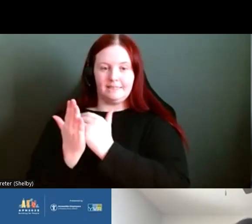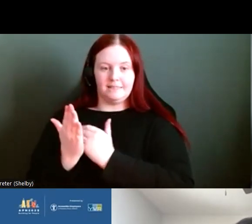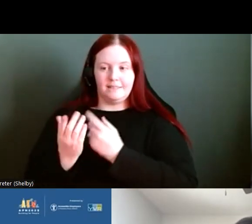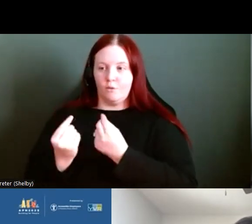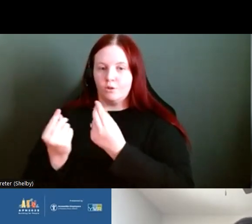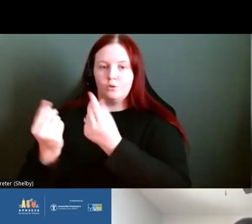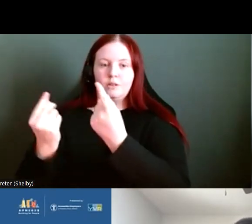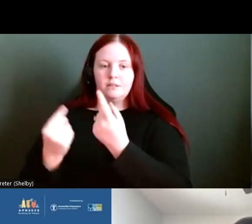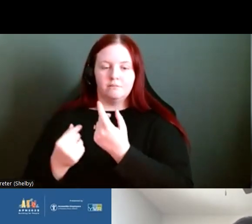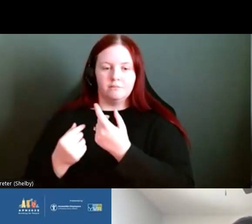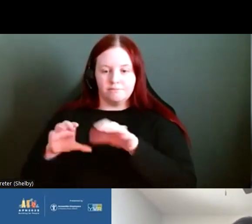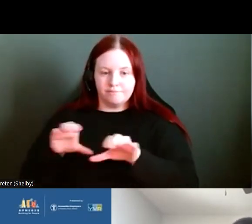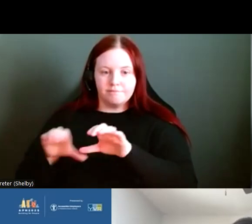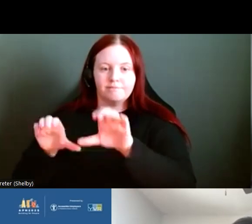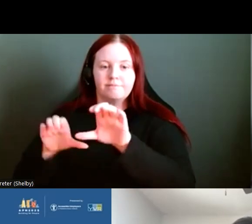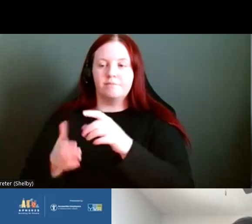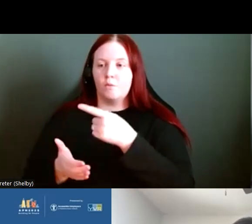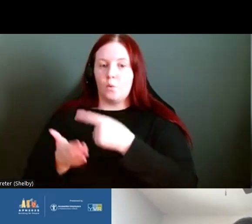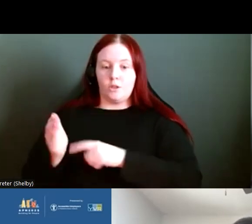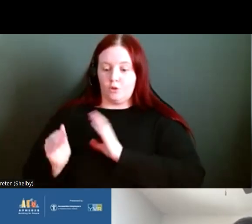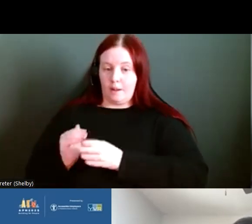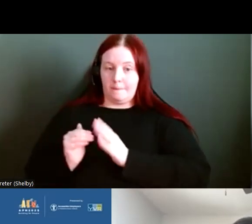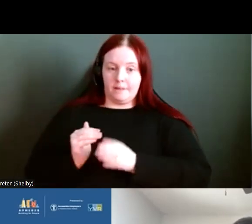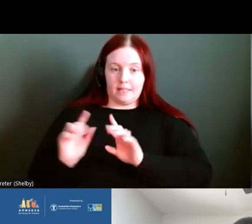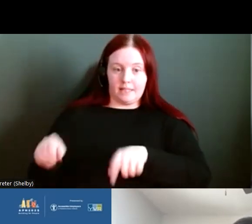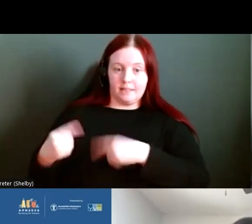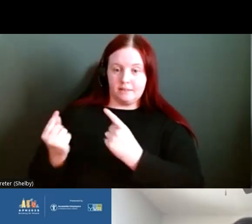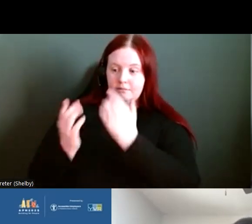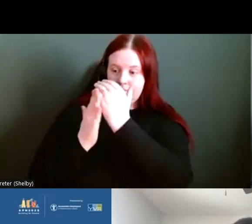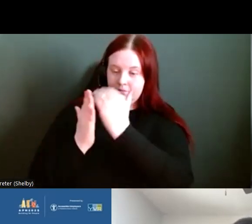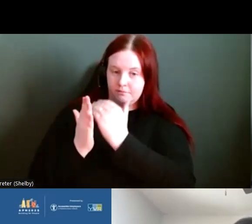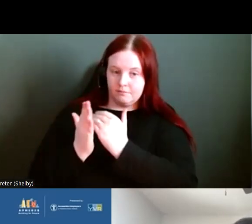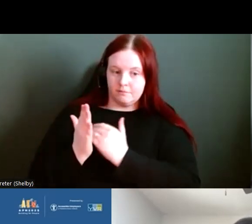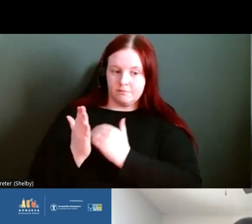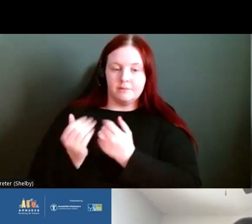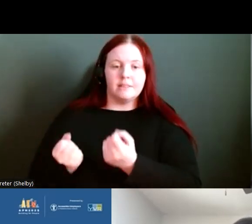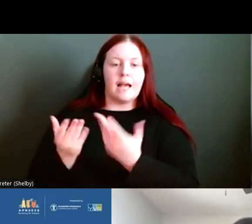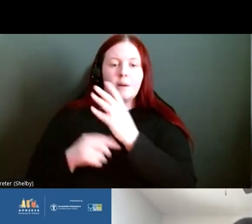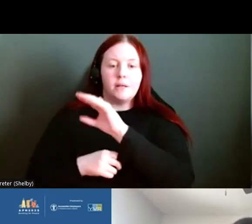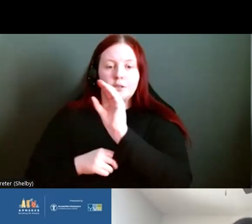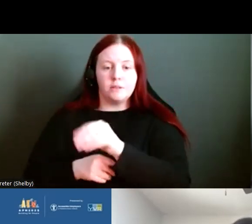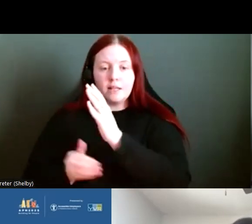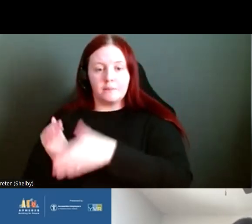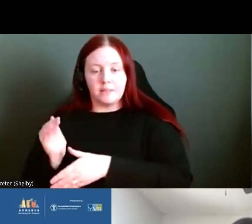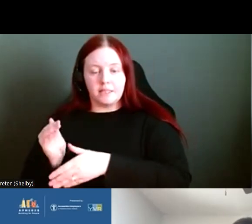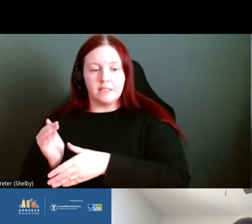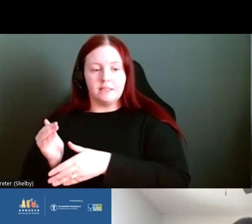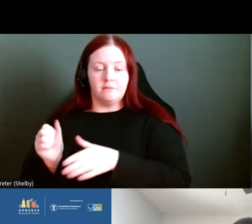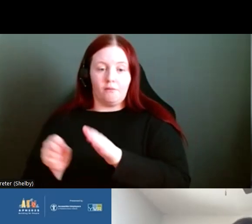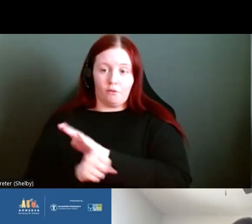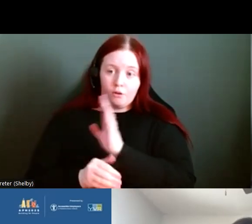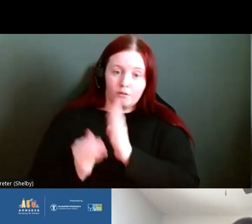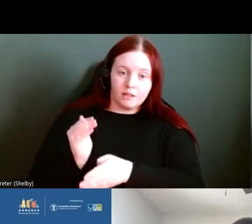putting what they've completed, what percentage they've completed towards removing different